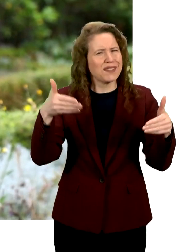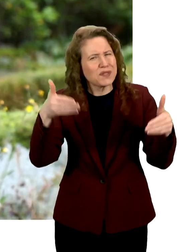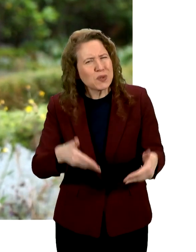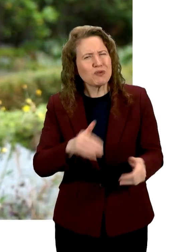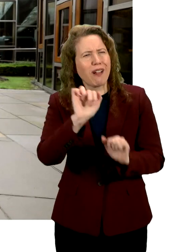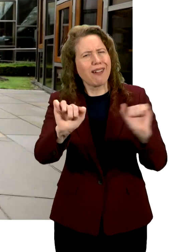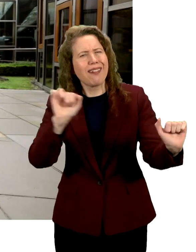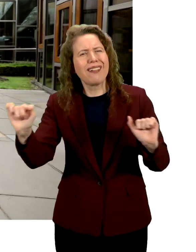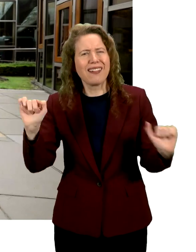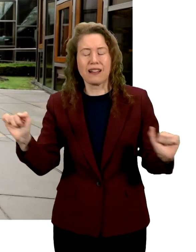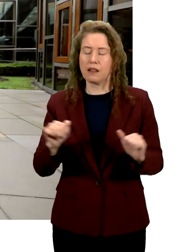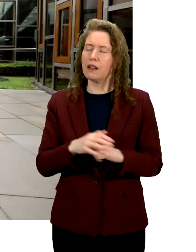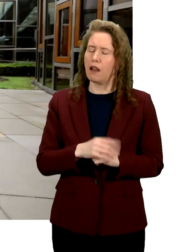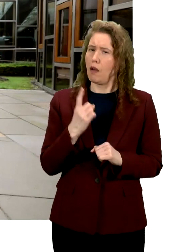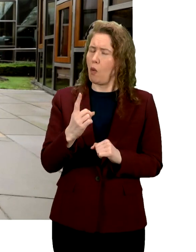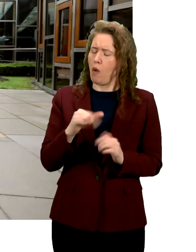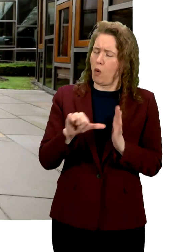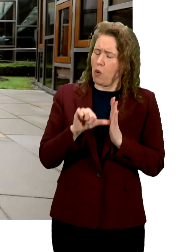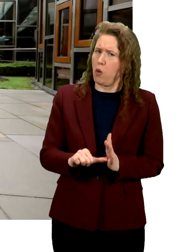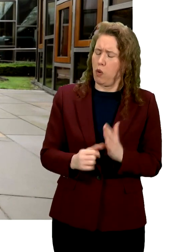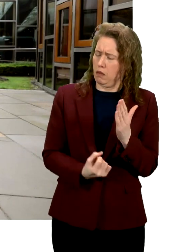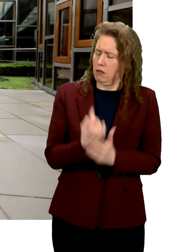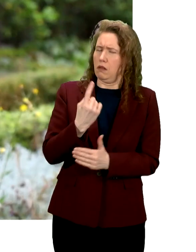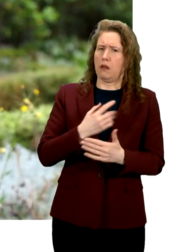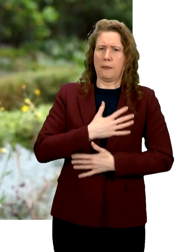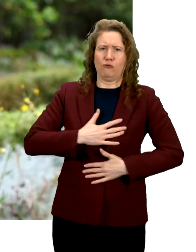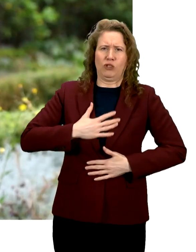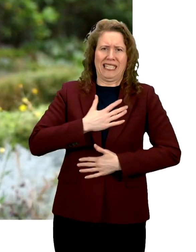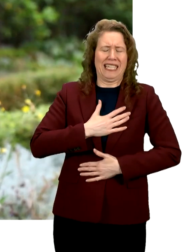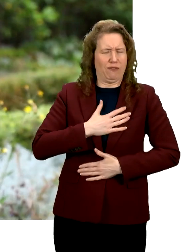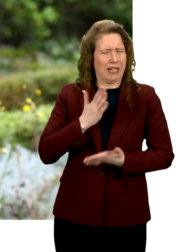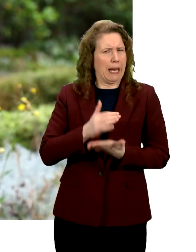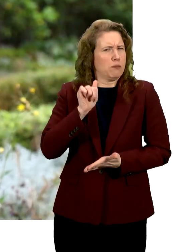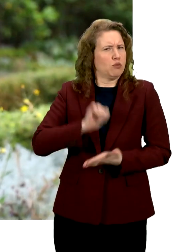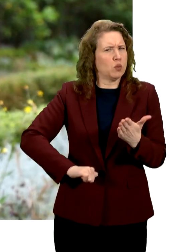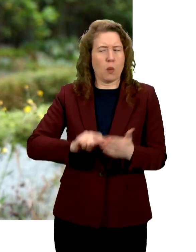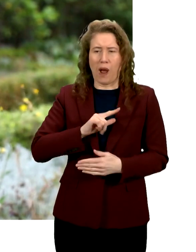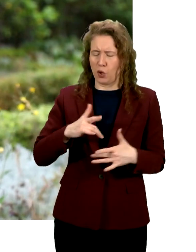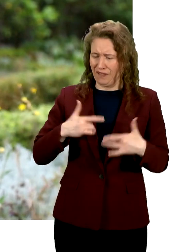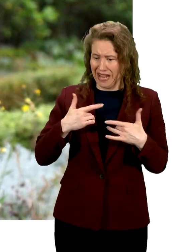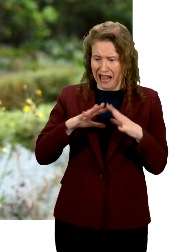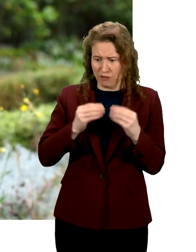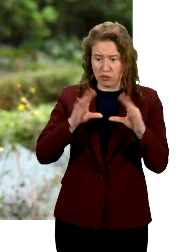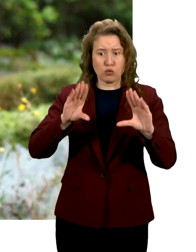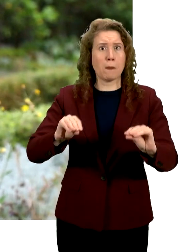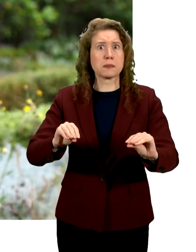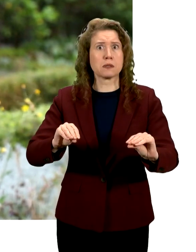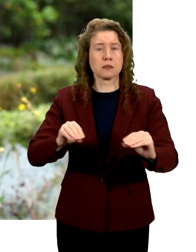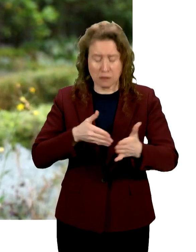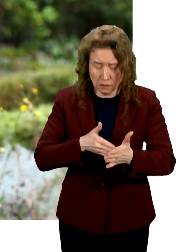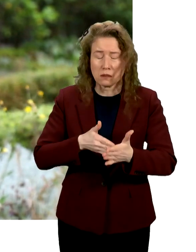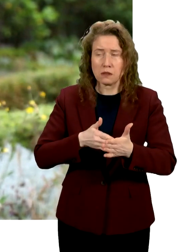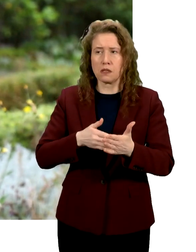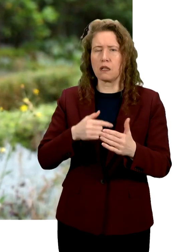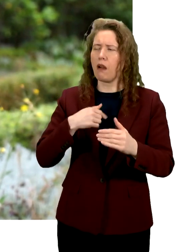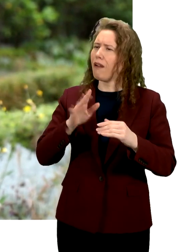people's funerals. One of the most brutal things about bereavement is that you feel that things have just stopped. So the idea that